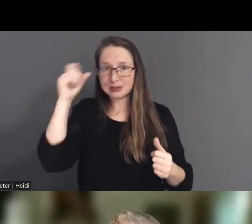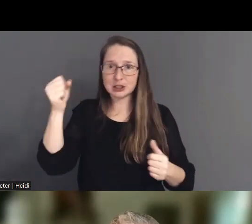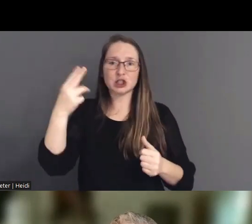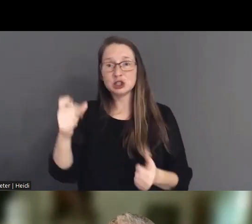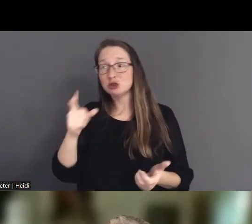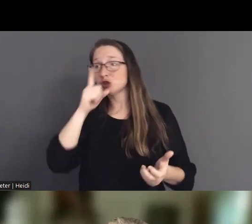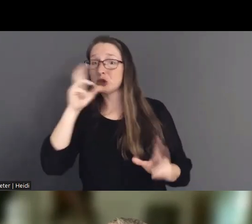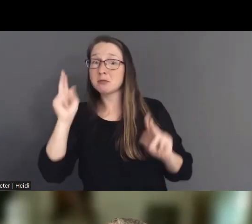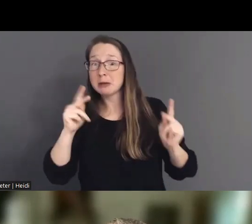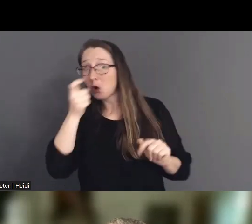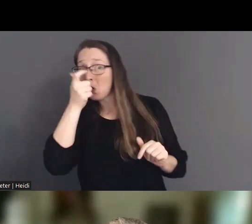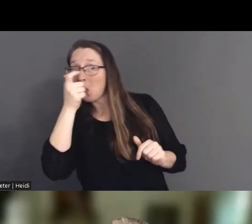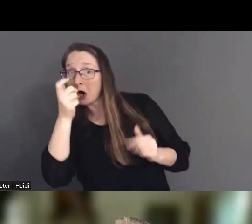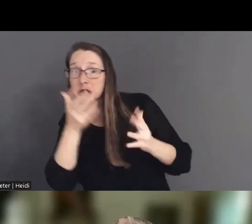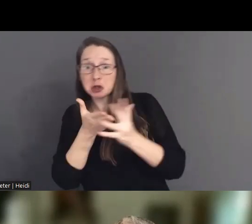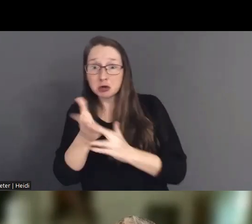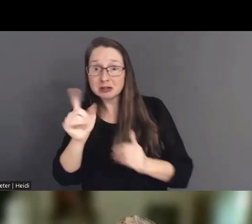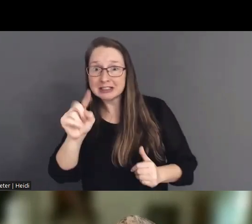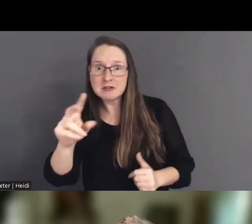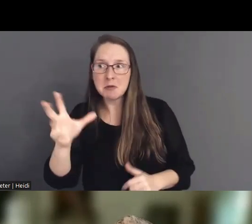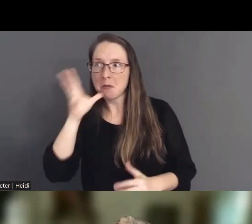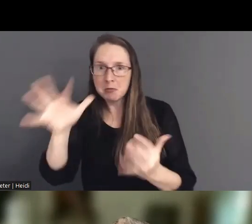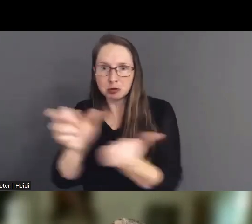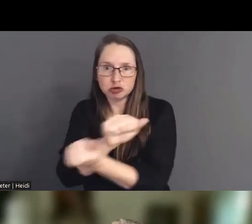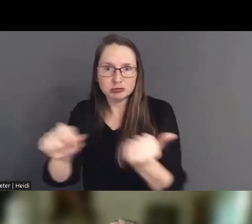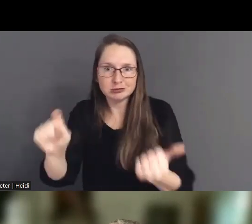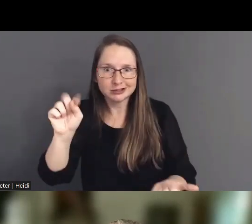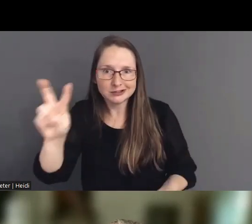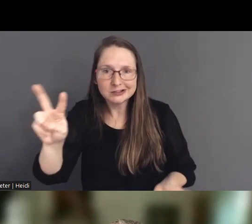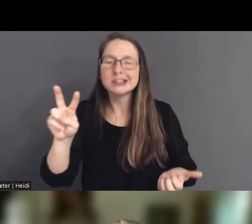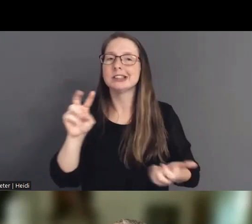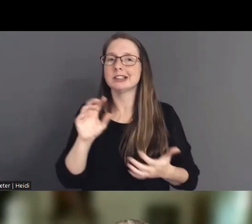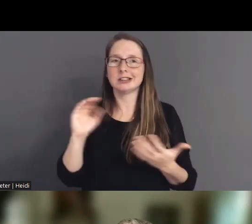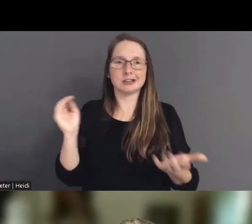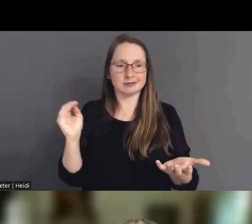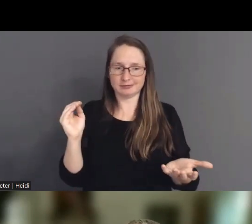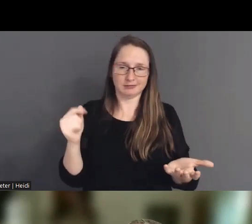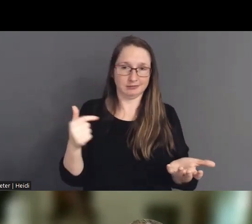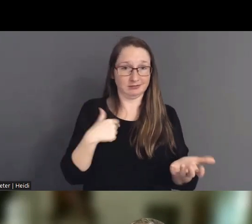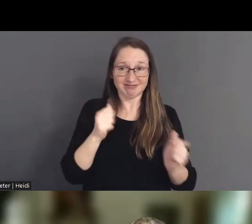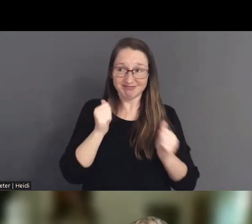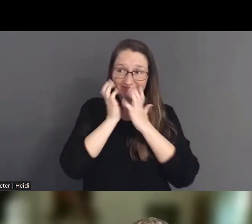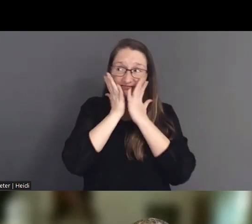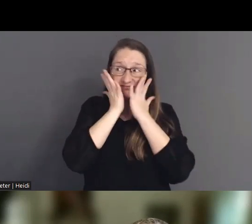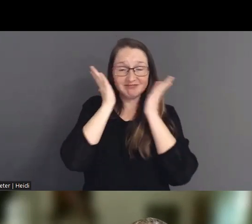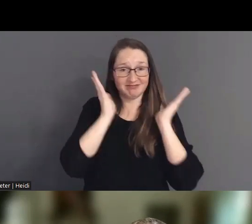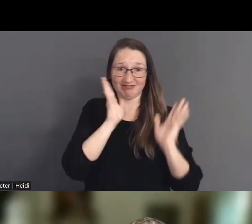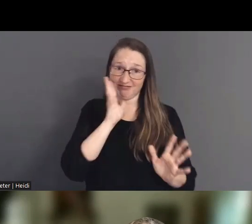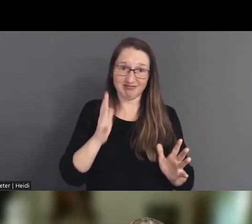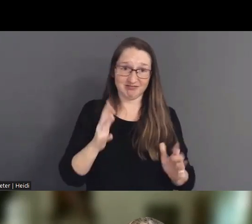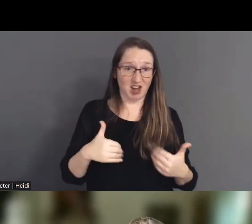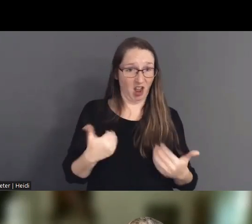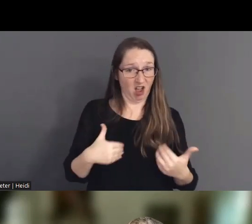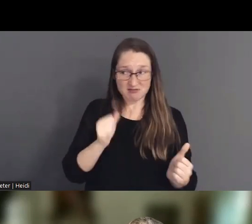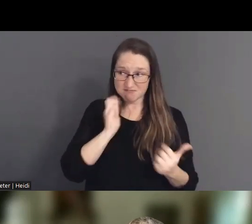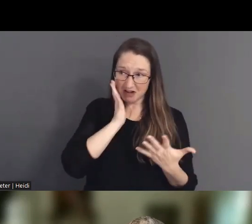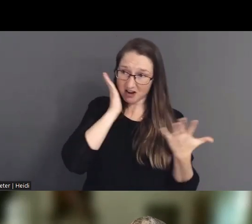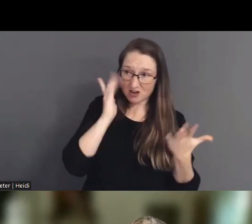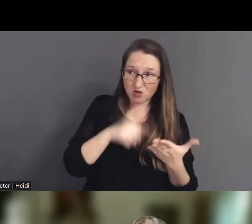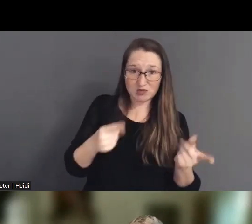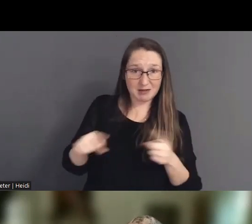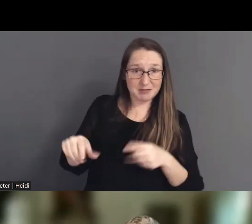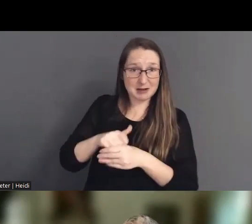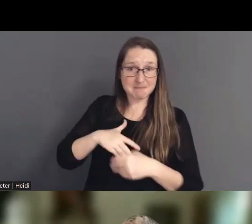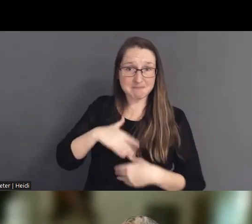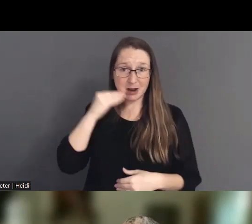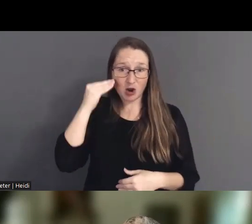sure that people were watching us through them. And I was embarrassed, deeply embarrassed by what was going on in my home.